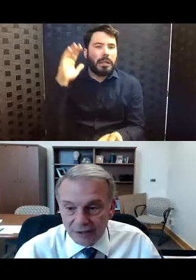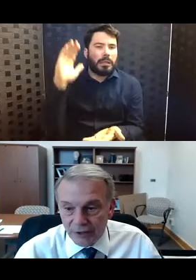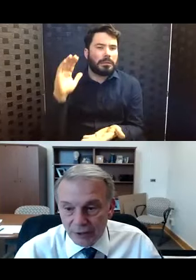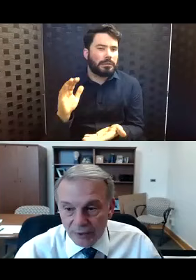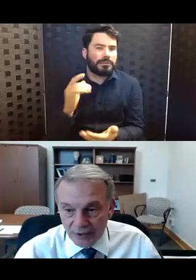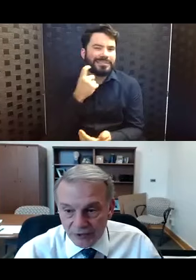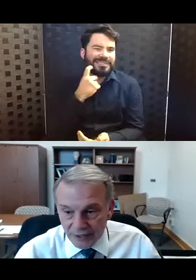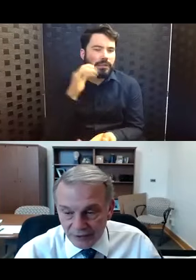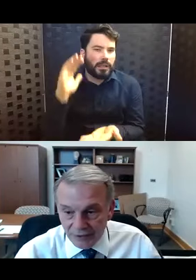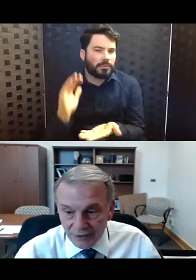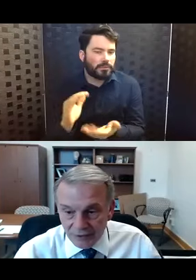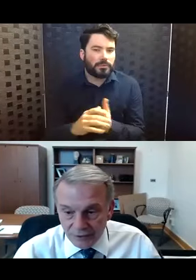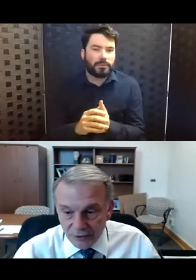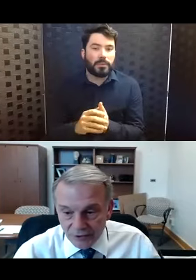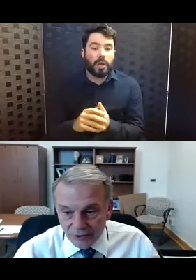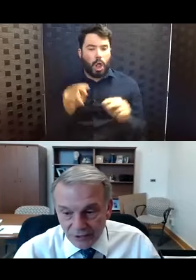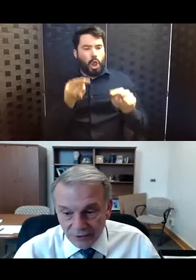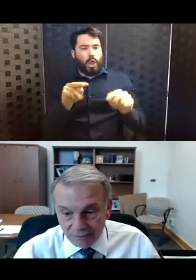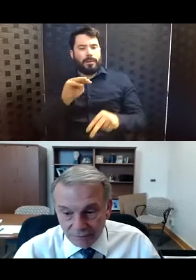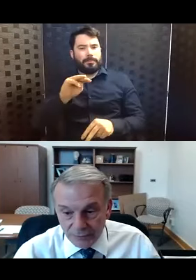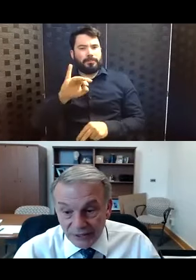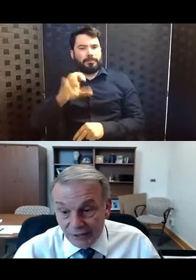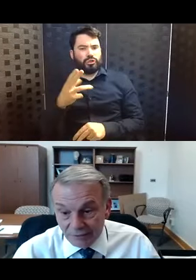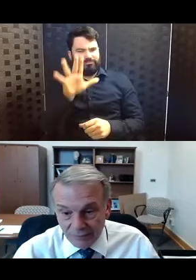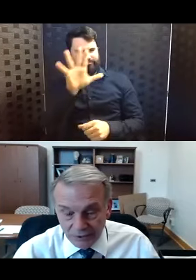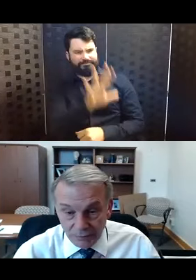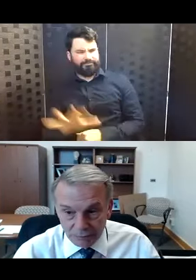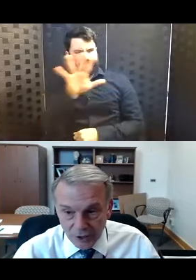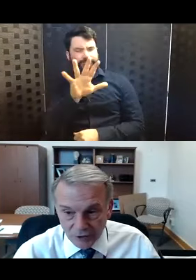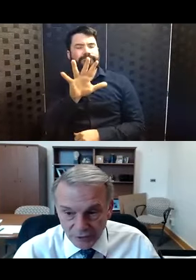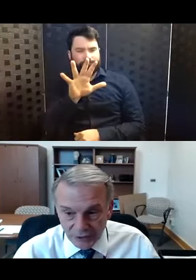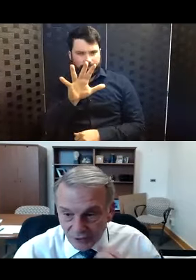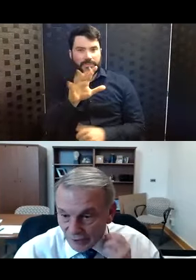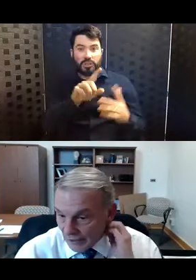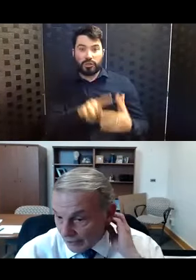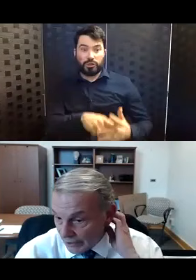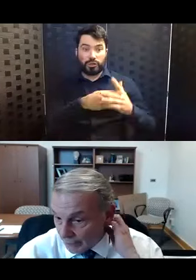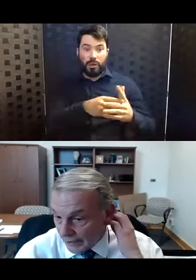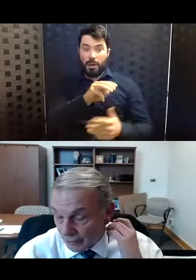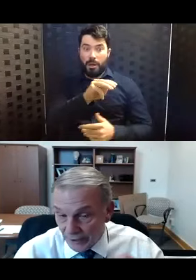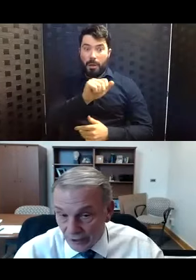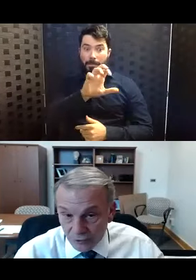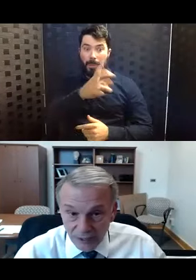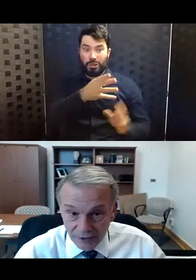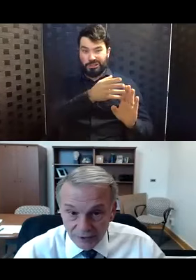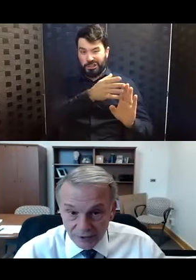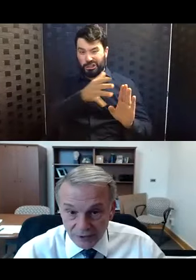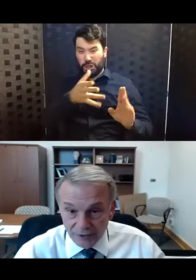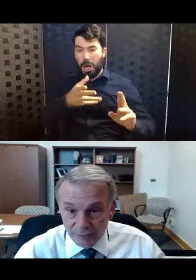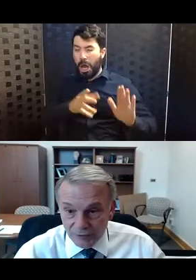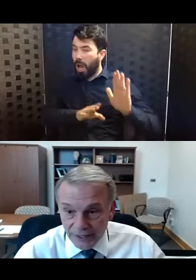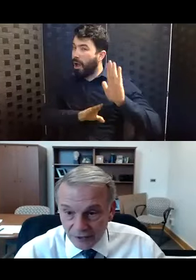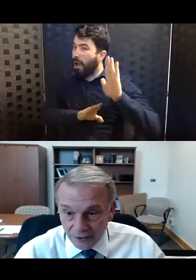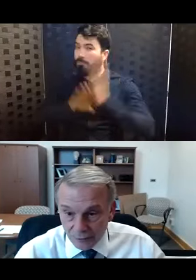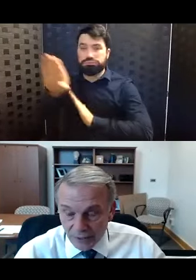the activity around the state, you can see that beginning in mid-March, we started having an exponential rise in the